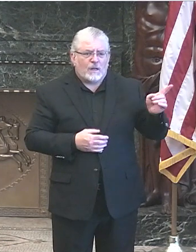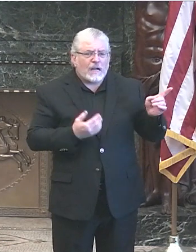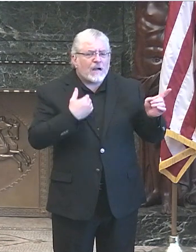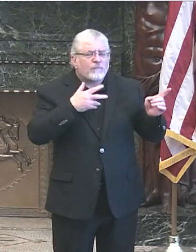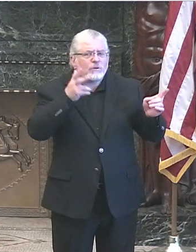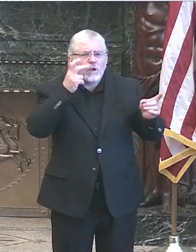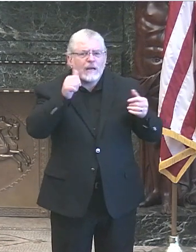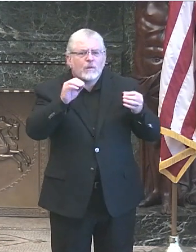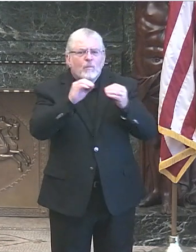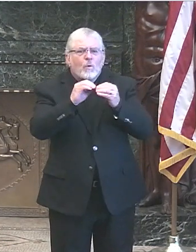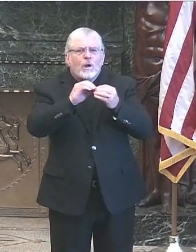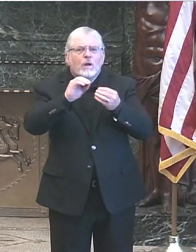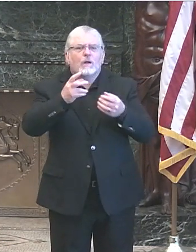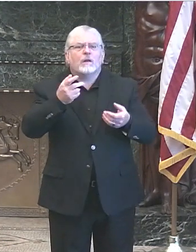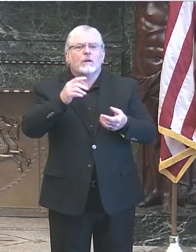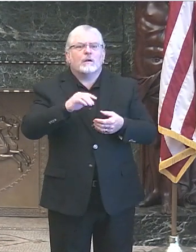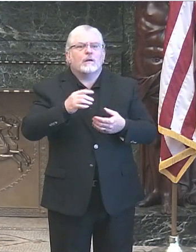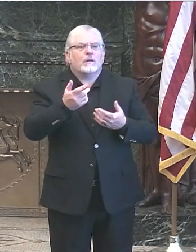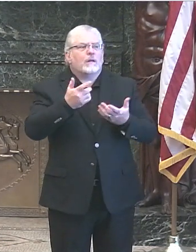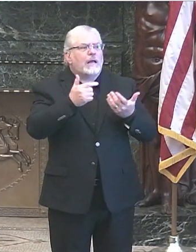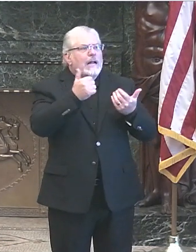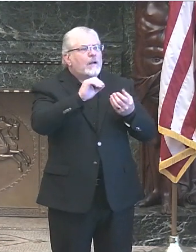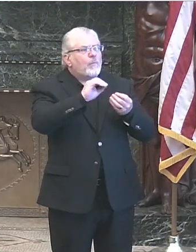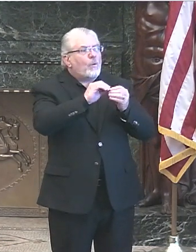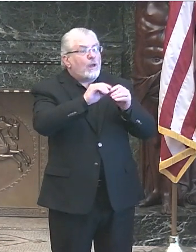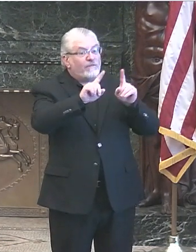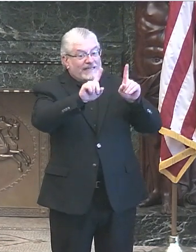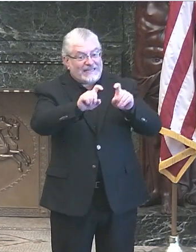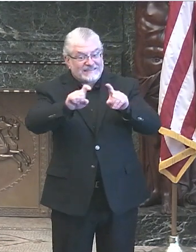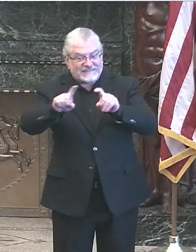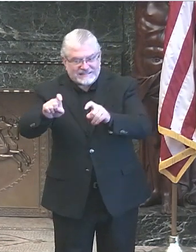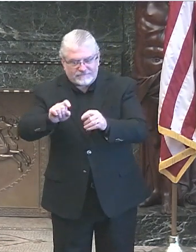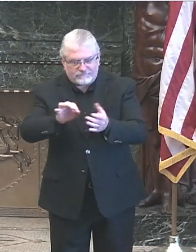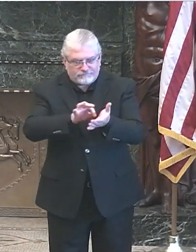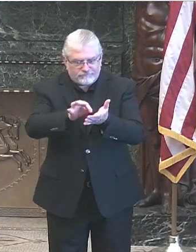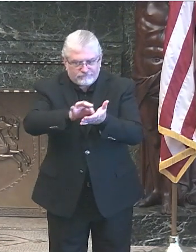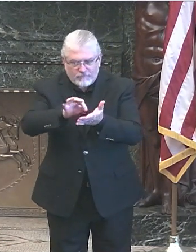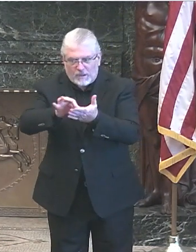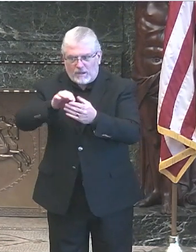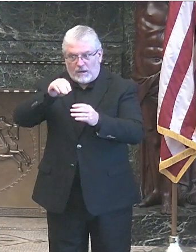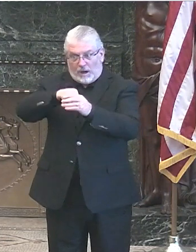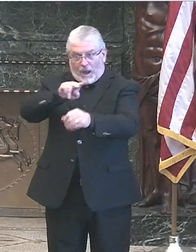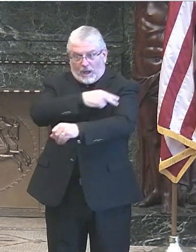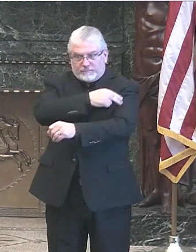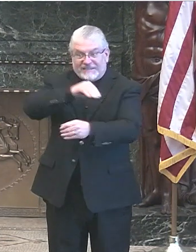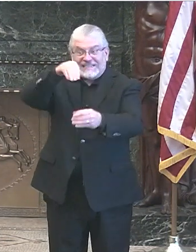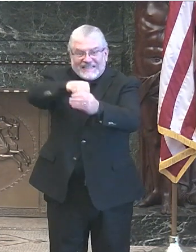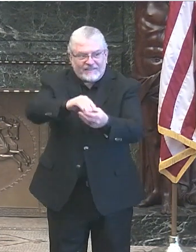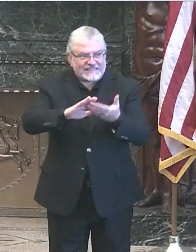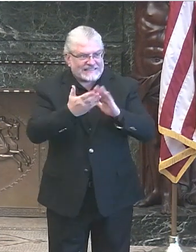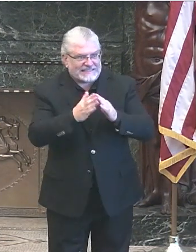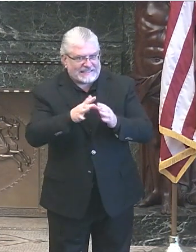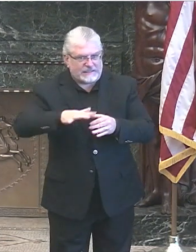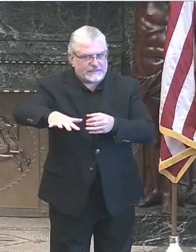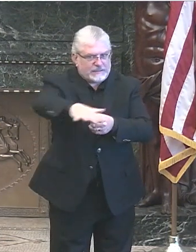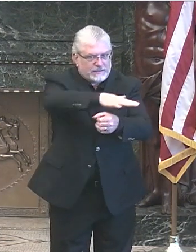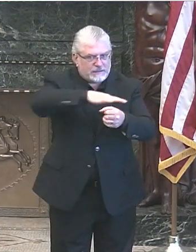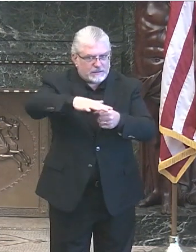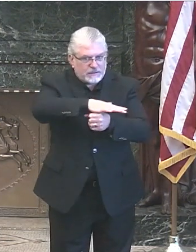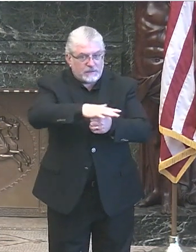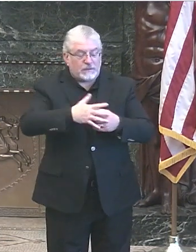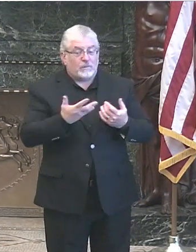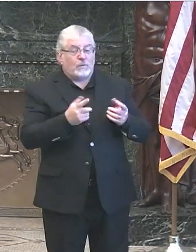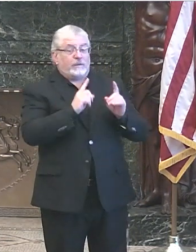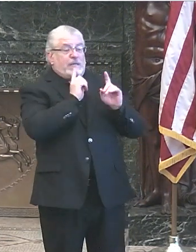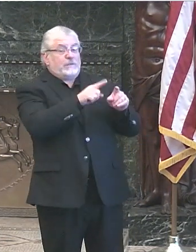Ultimately, we'll get it for deaths, but that information tends to lag behind. As far as in the early going, we